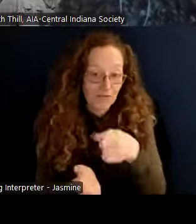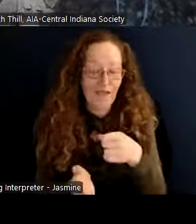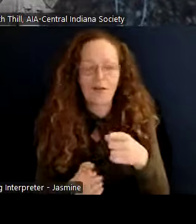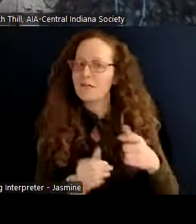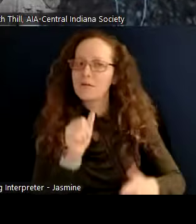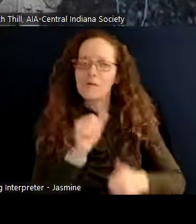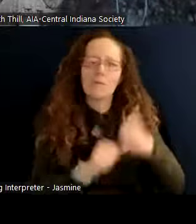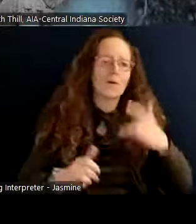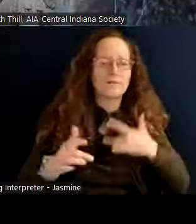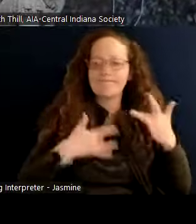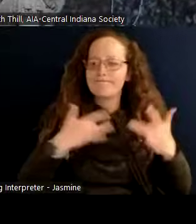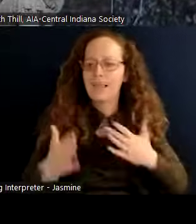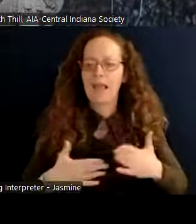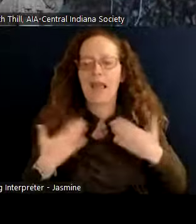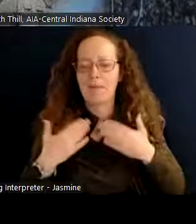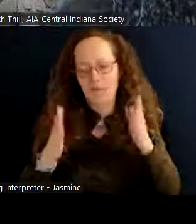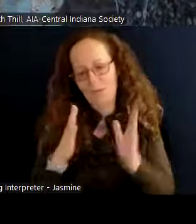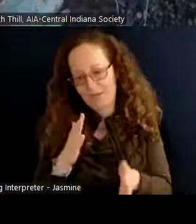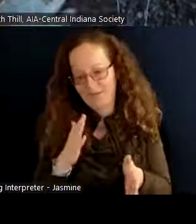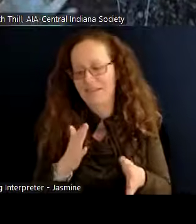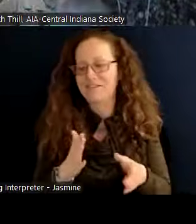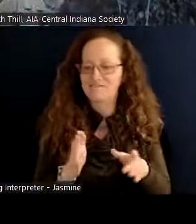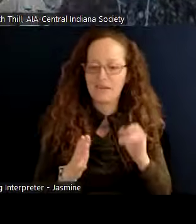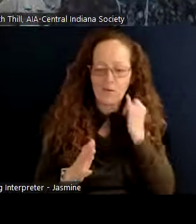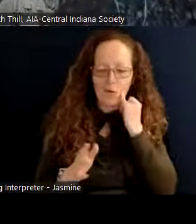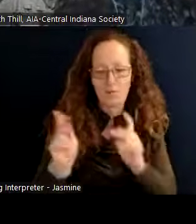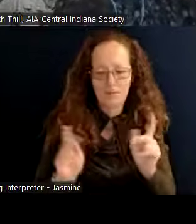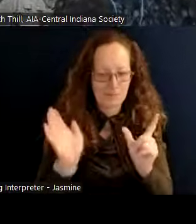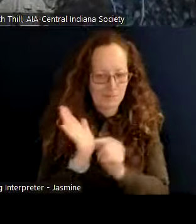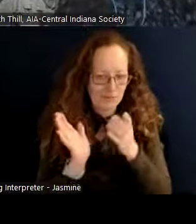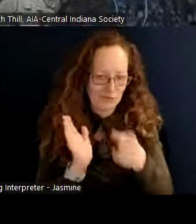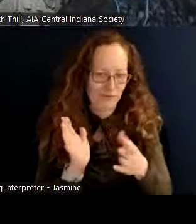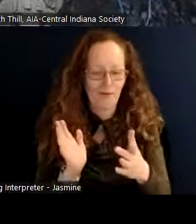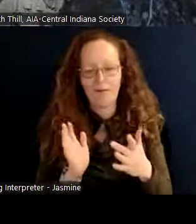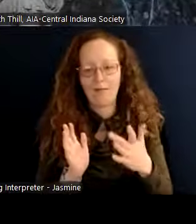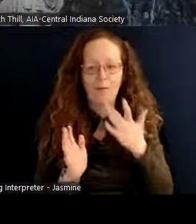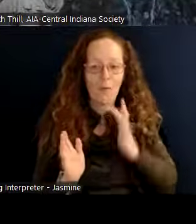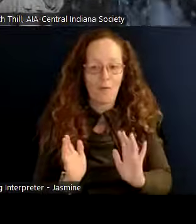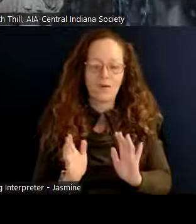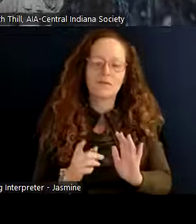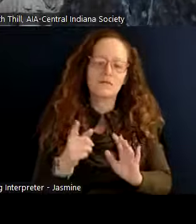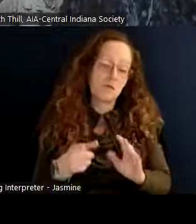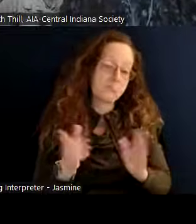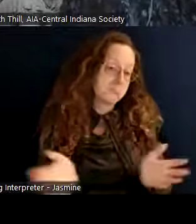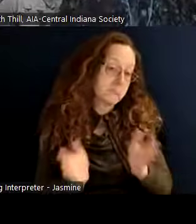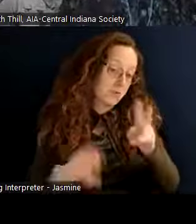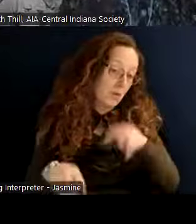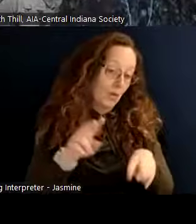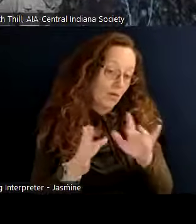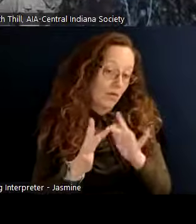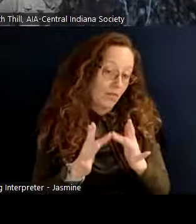in the AJA. So I encourage you to take a look online on that as well.